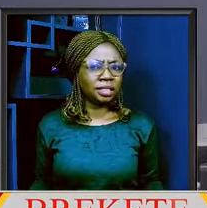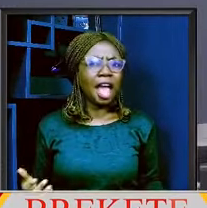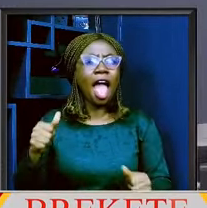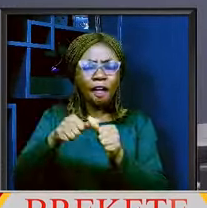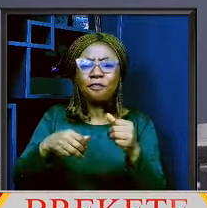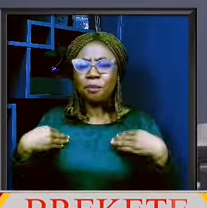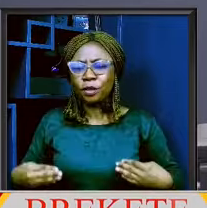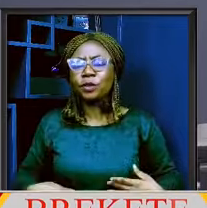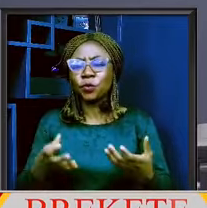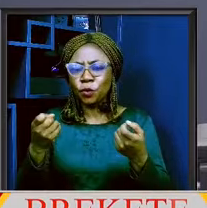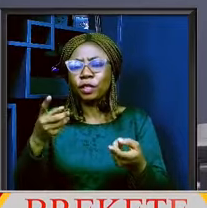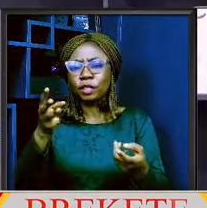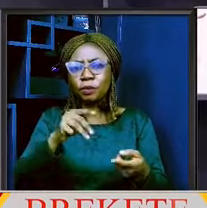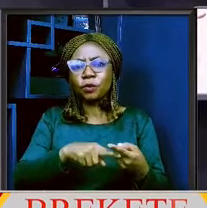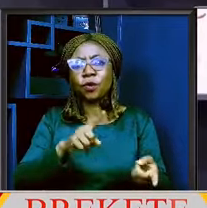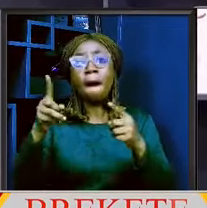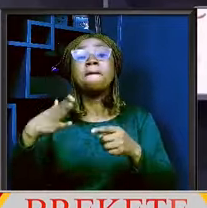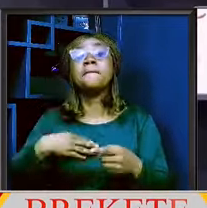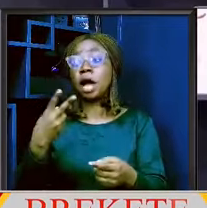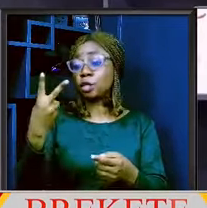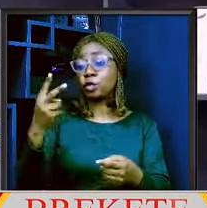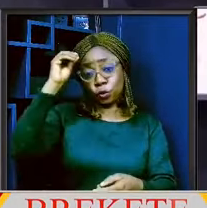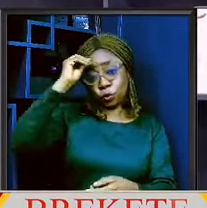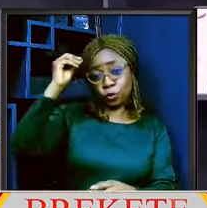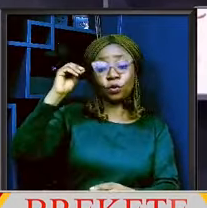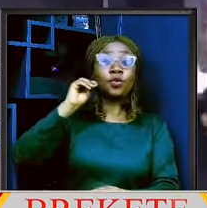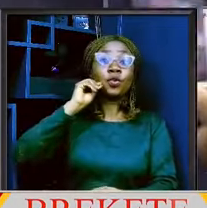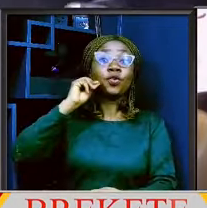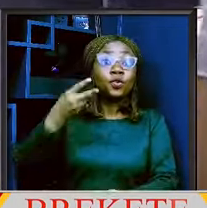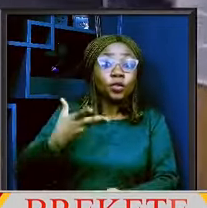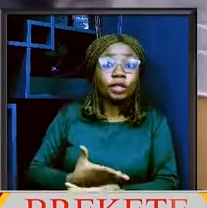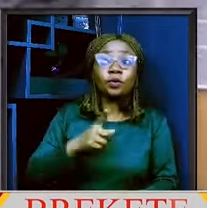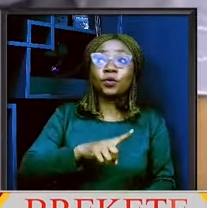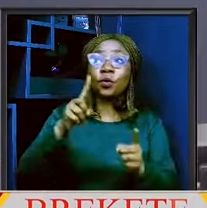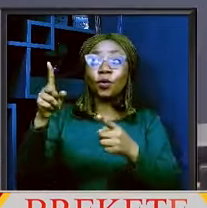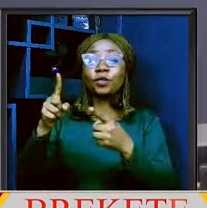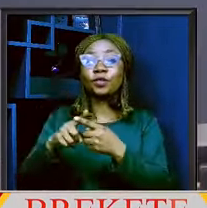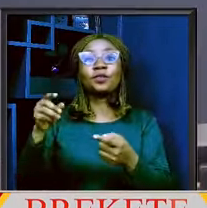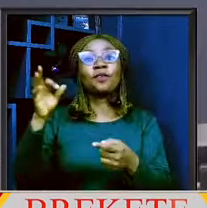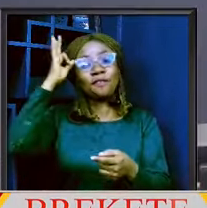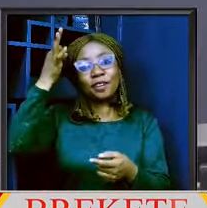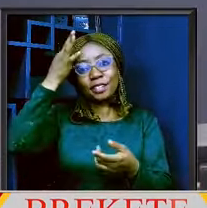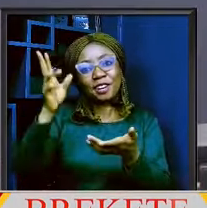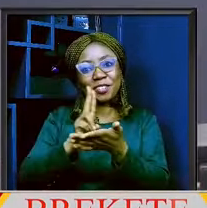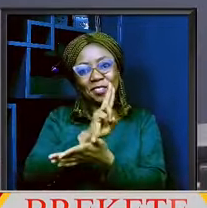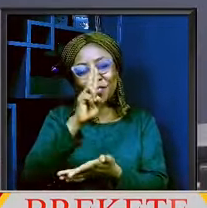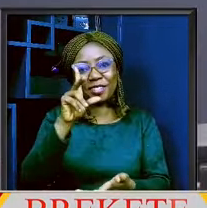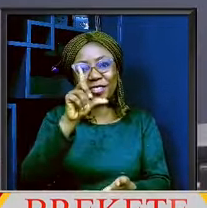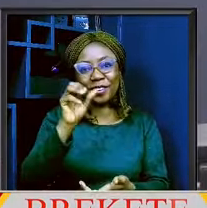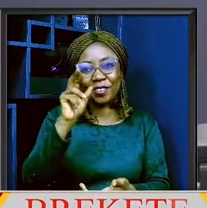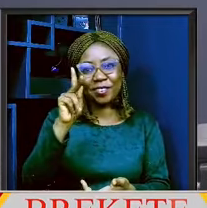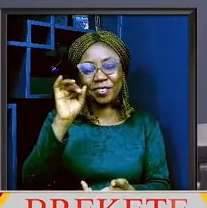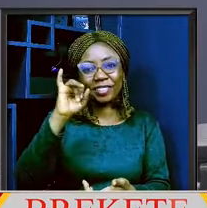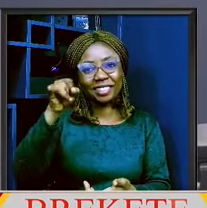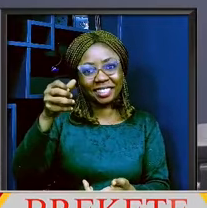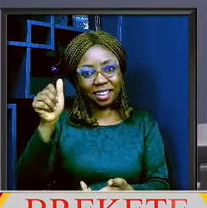My two daughters must go to Federal University Lokoja by the grace of God. Thank you, sir. In fact,